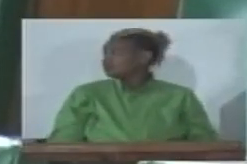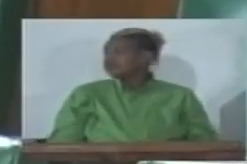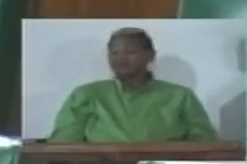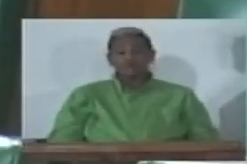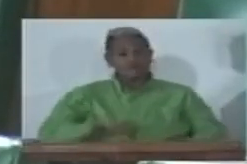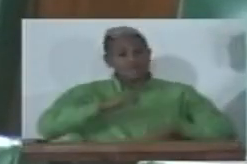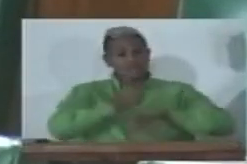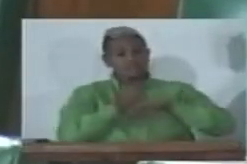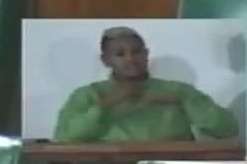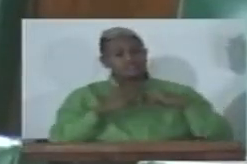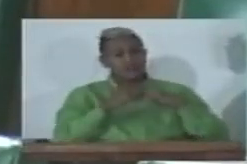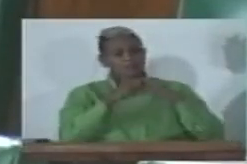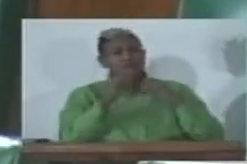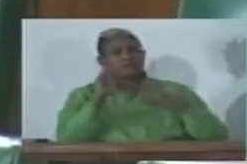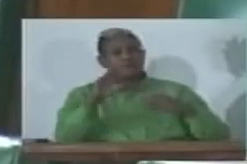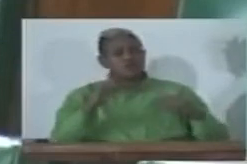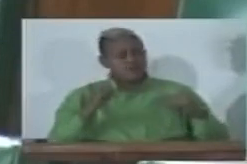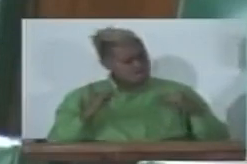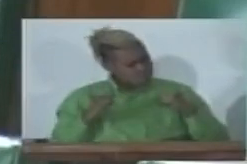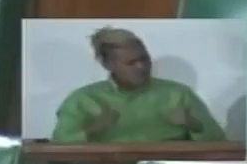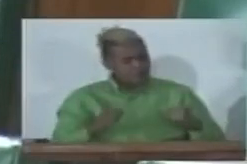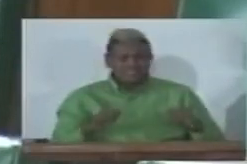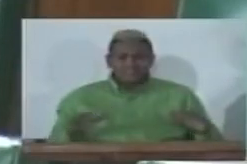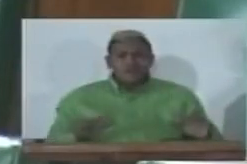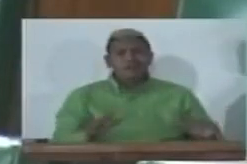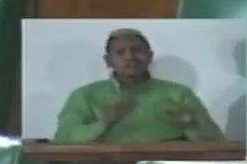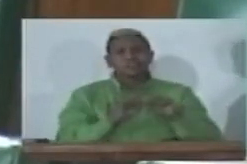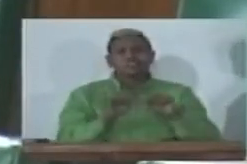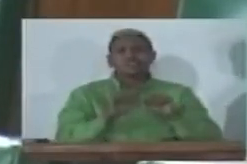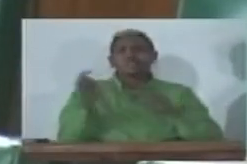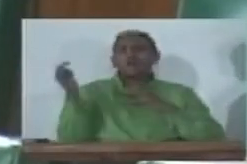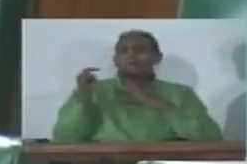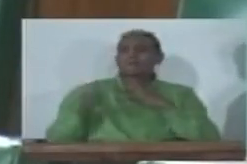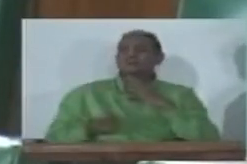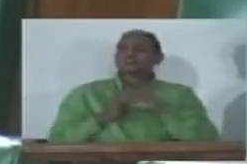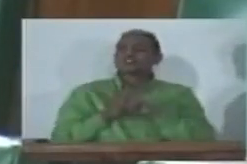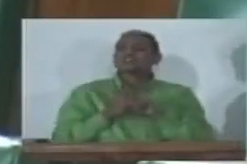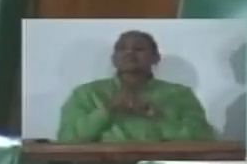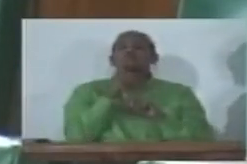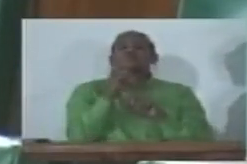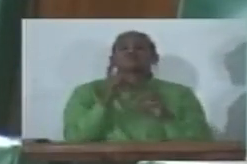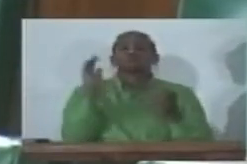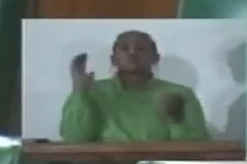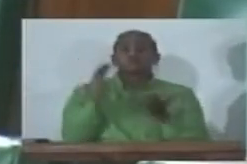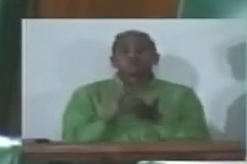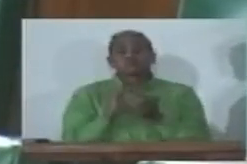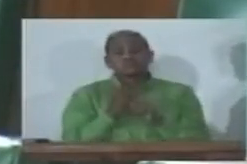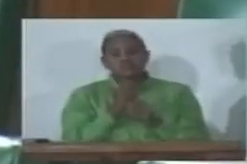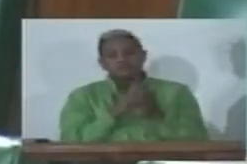puts affirmative actions and measures to redress the discrimination.